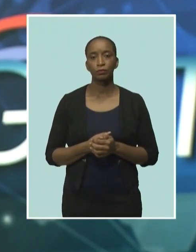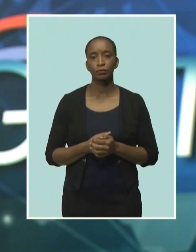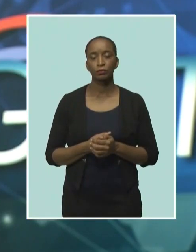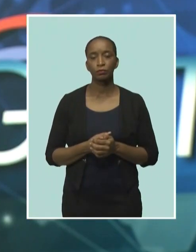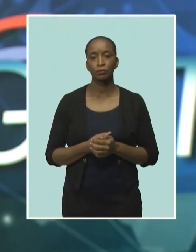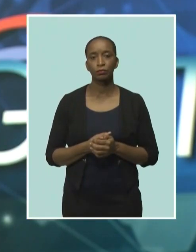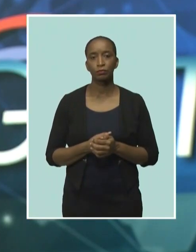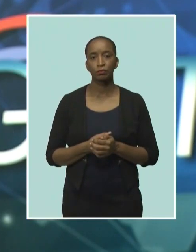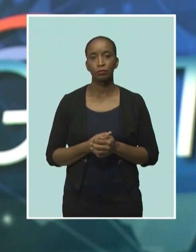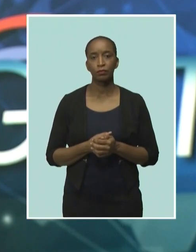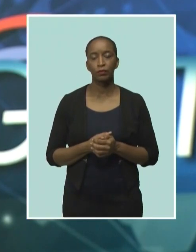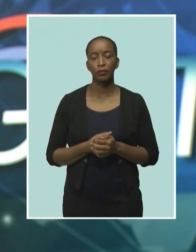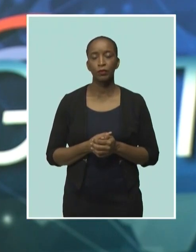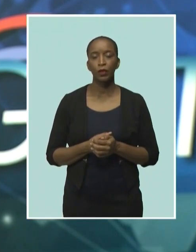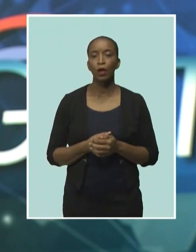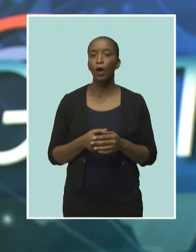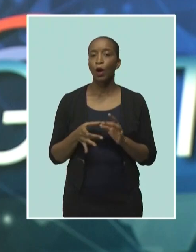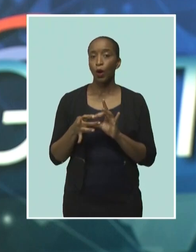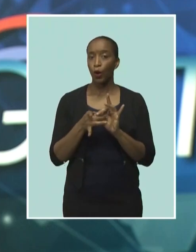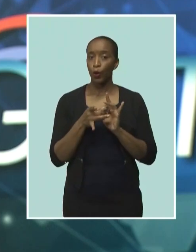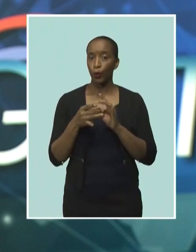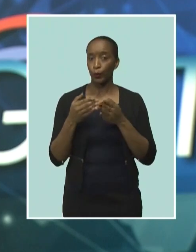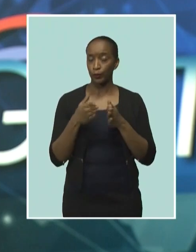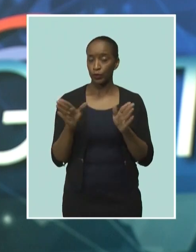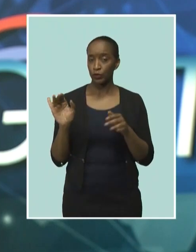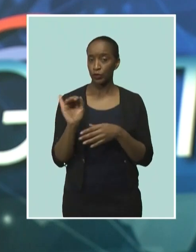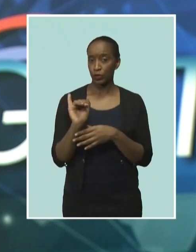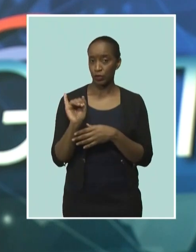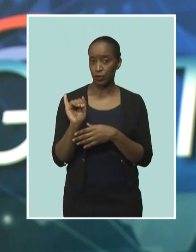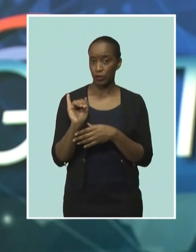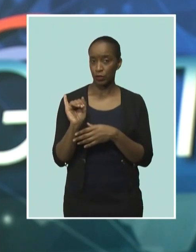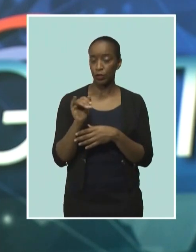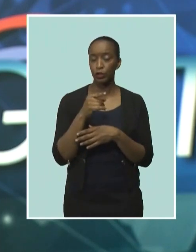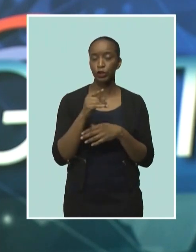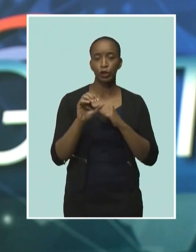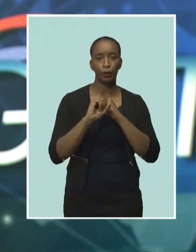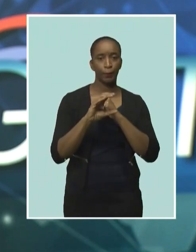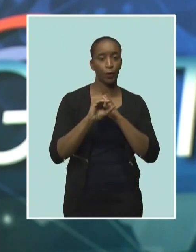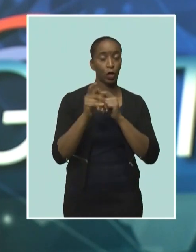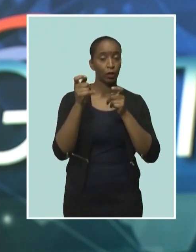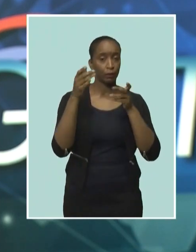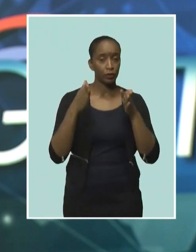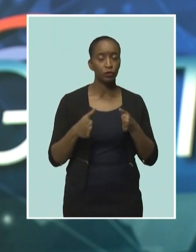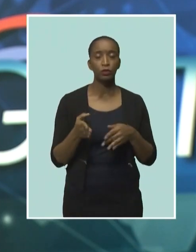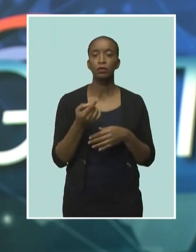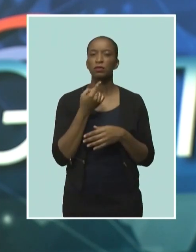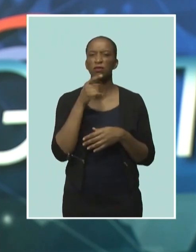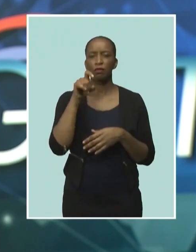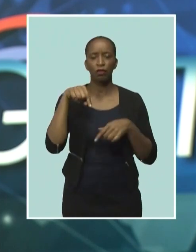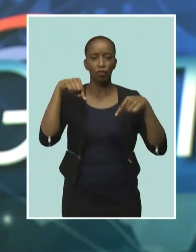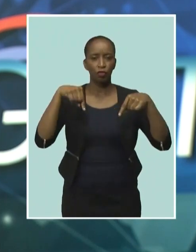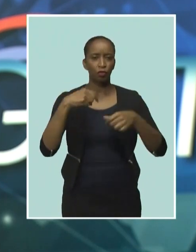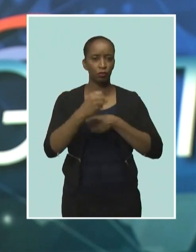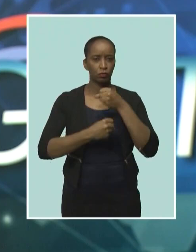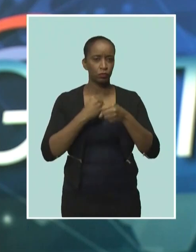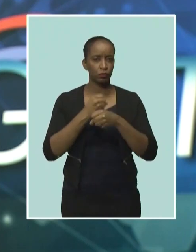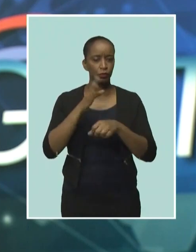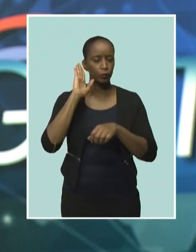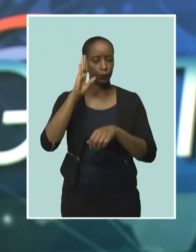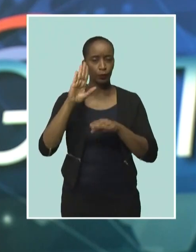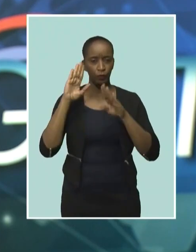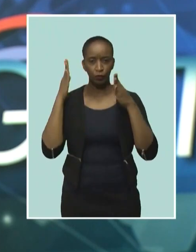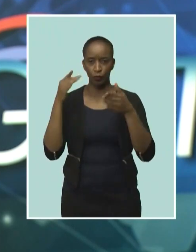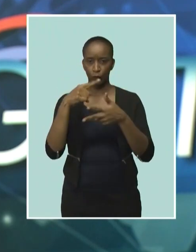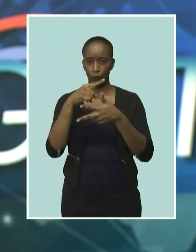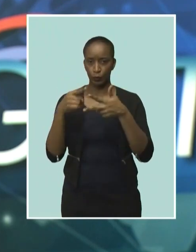Cooperators General Insurance's Human Resources and Marketing Manager Cheryl Ford says this year's competition will focus on 3 topics dealing